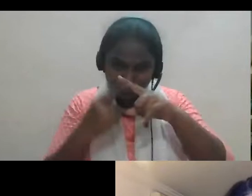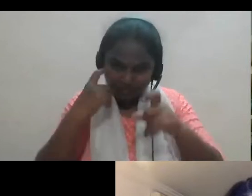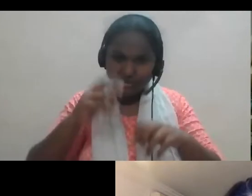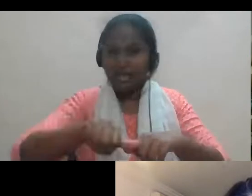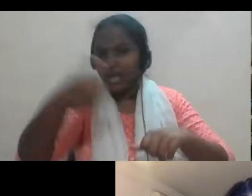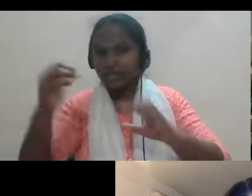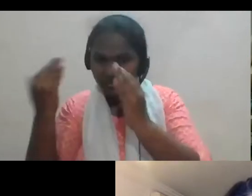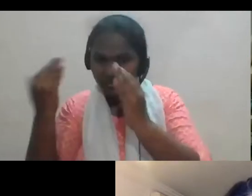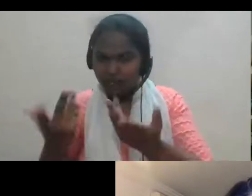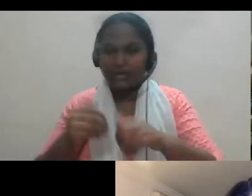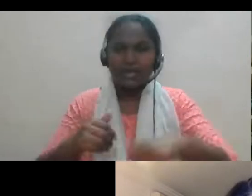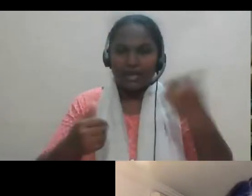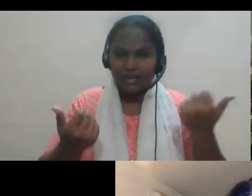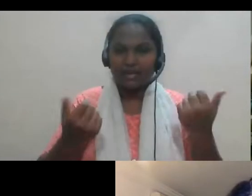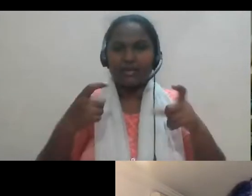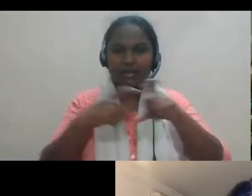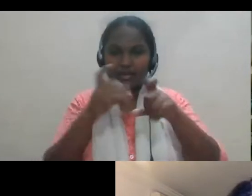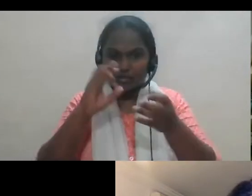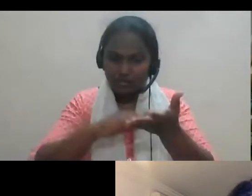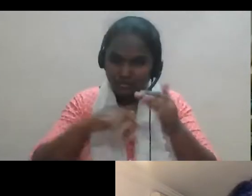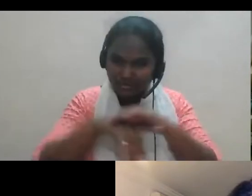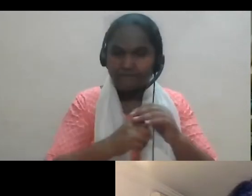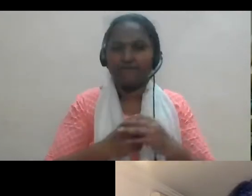world, for another ecological